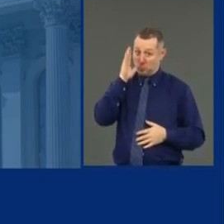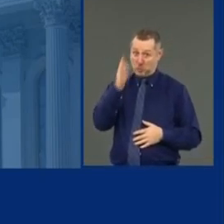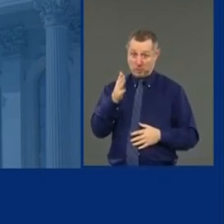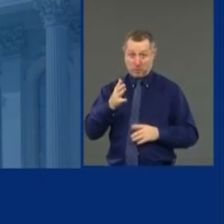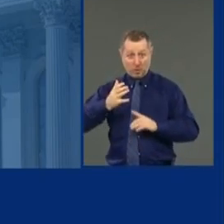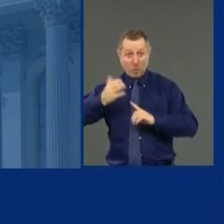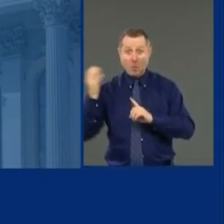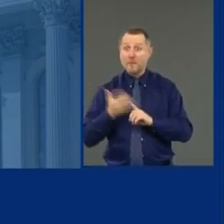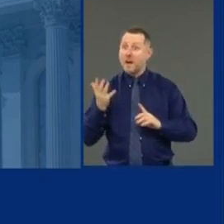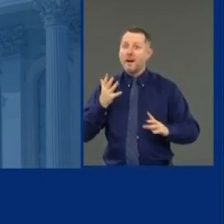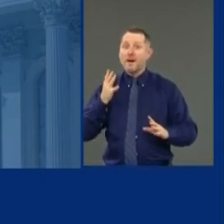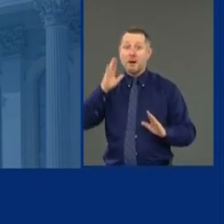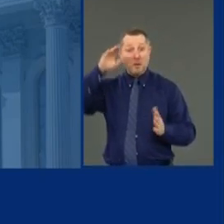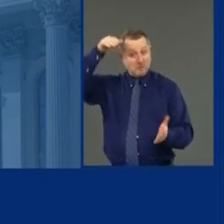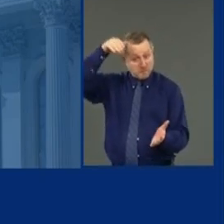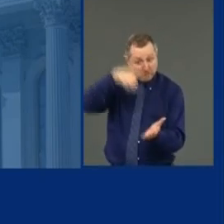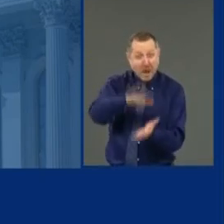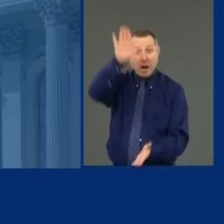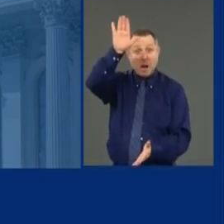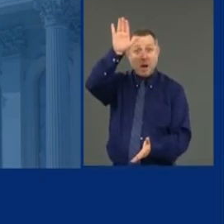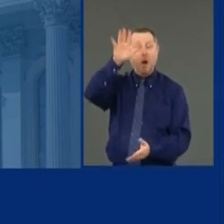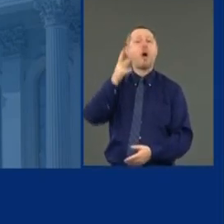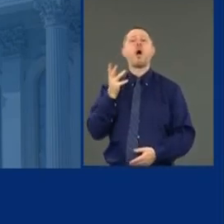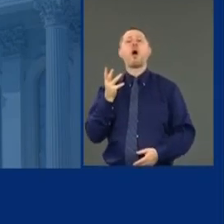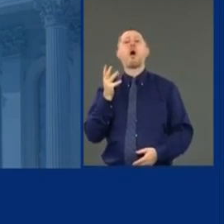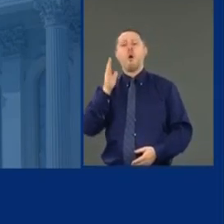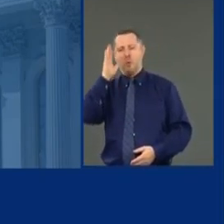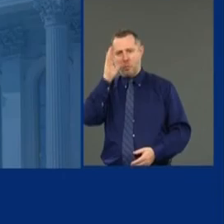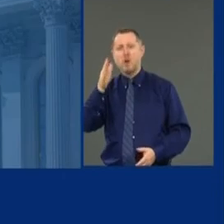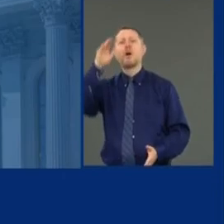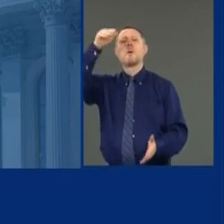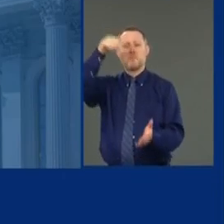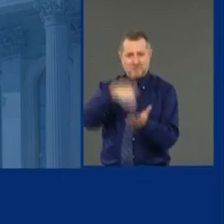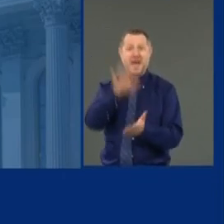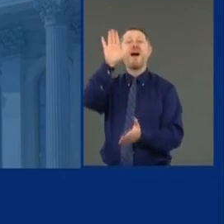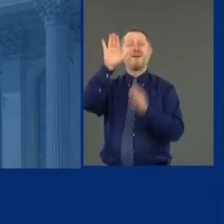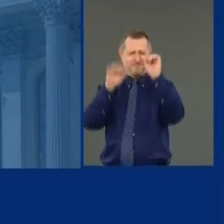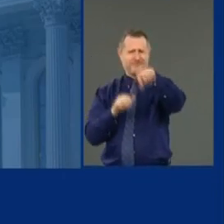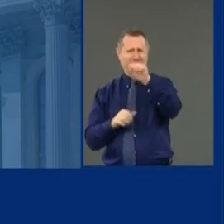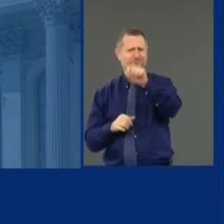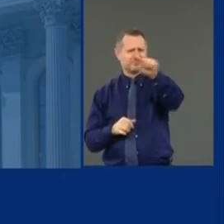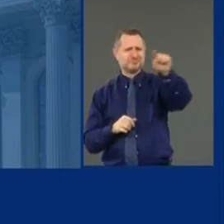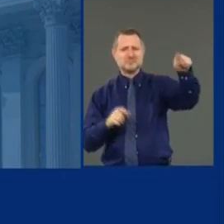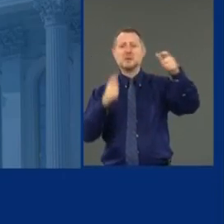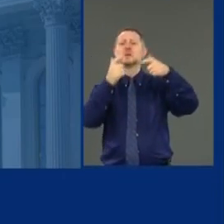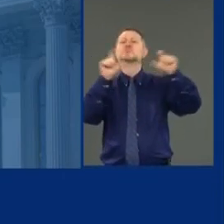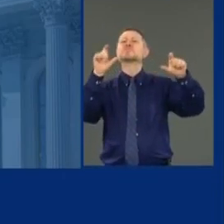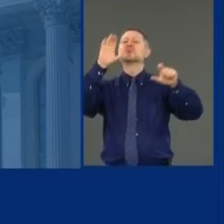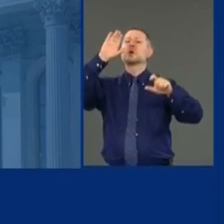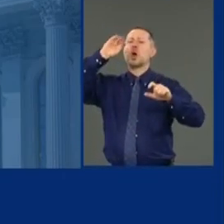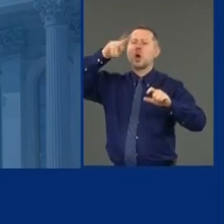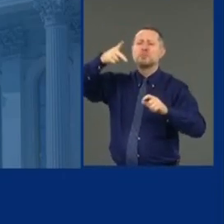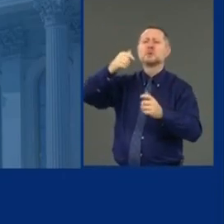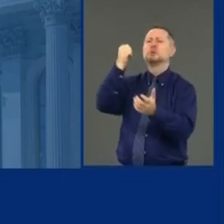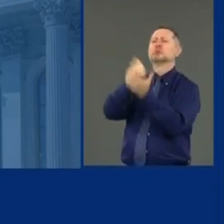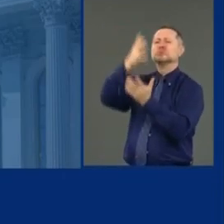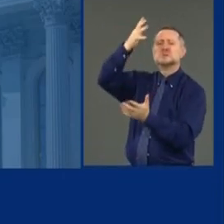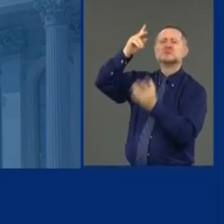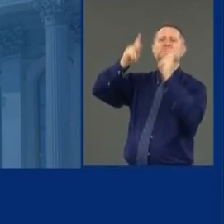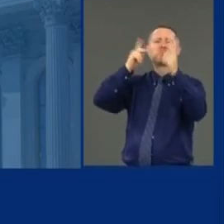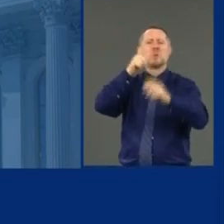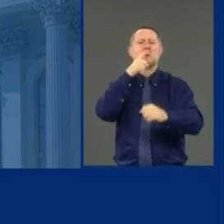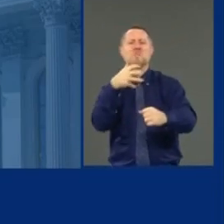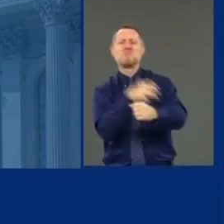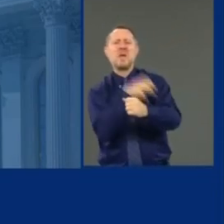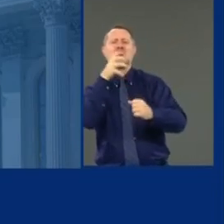back for the big corporations. I think it bounces back for the rich. I think it bounces back for the powerful. That's what